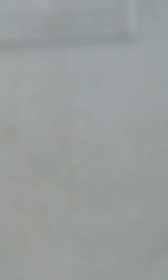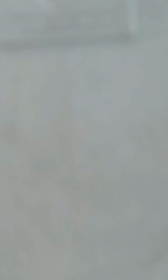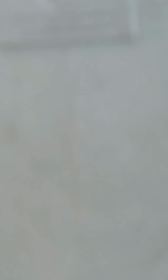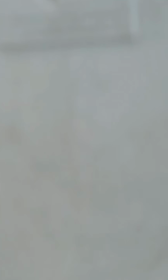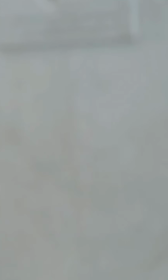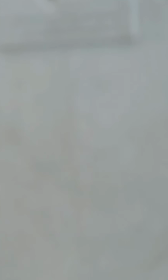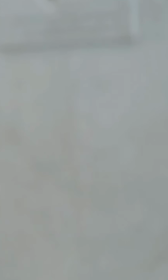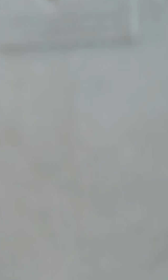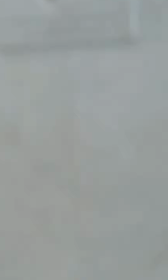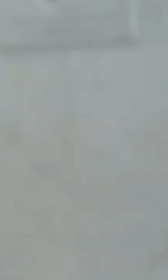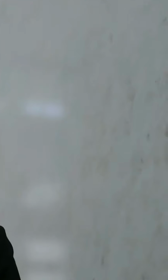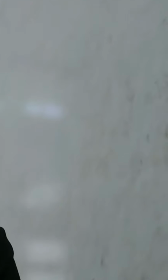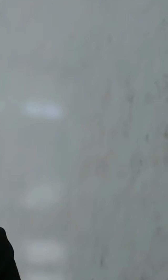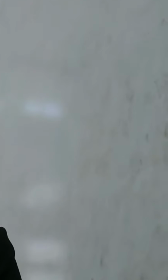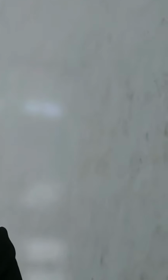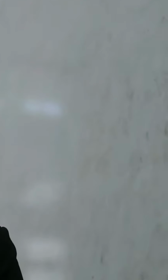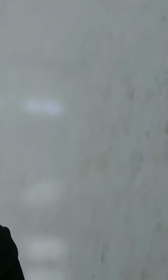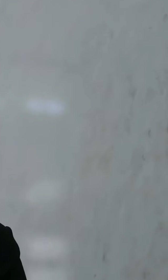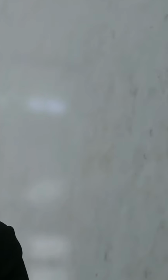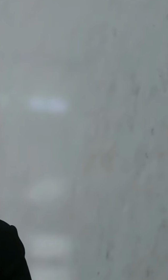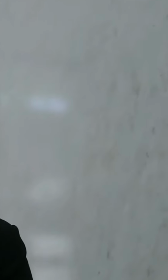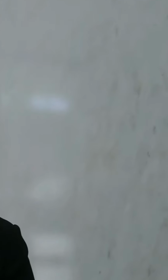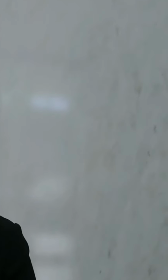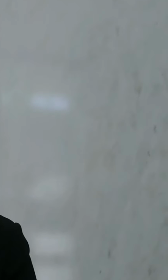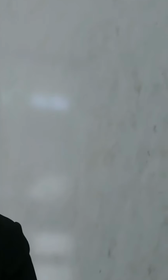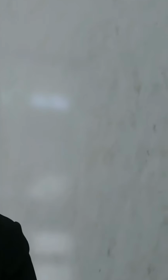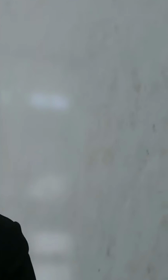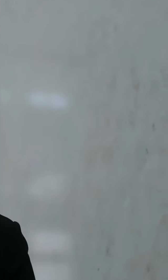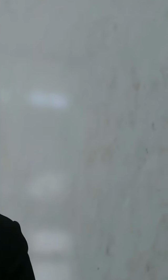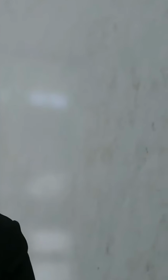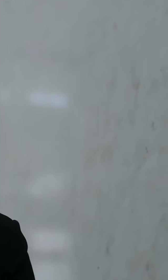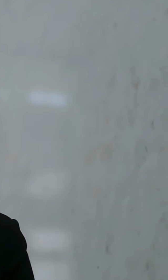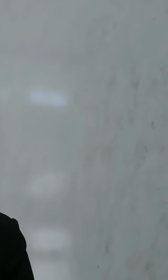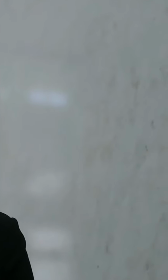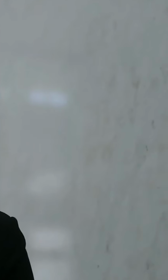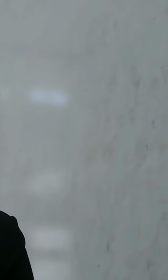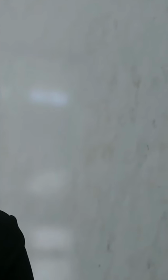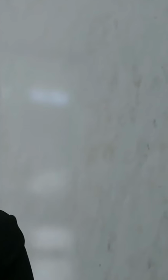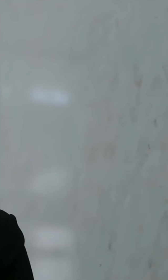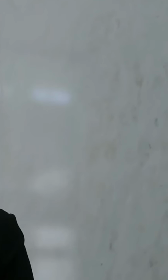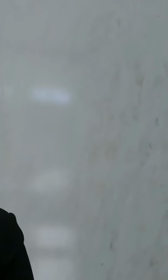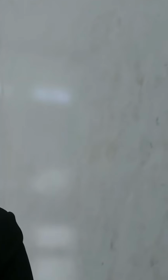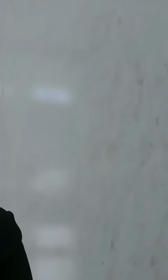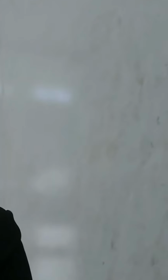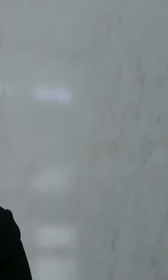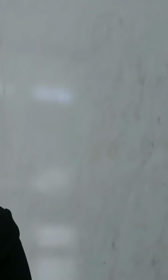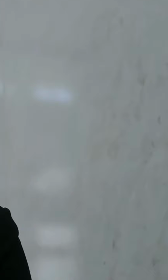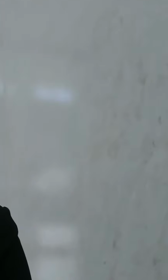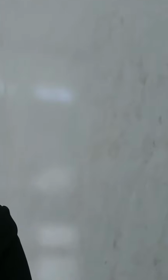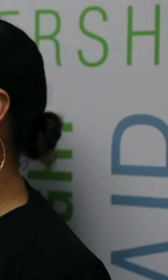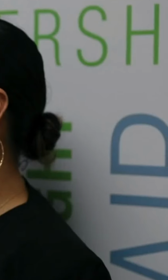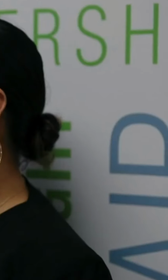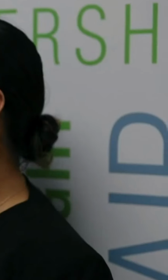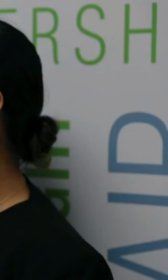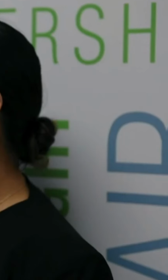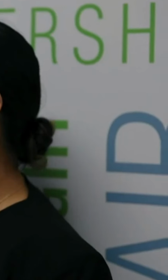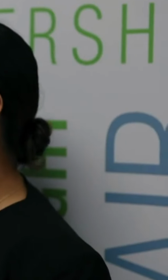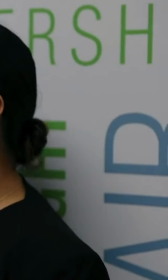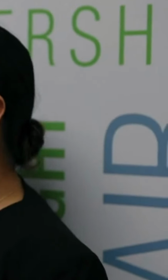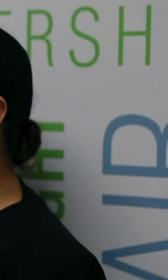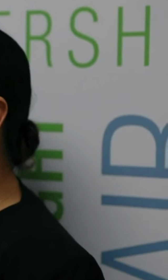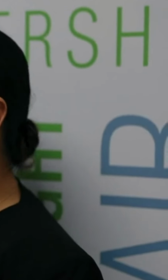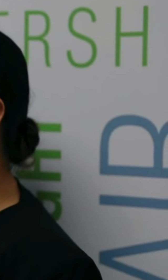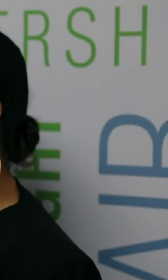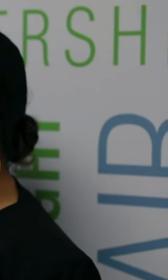of immigrants then and now. Nothing about me was or is tragic. I am perfectly made. I can